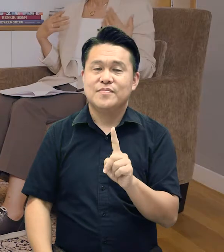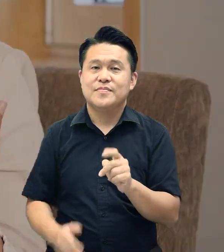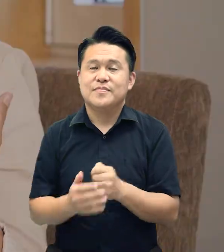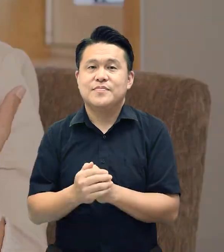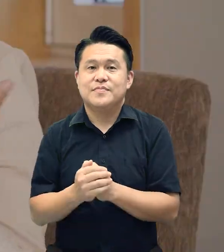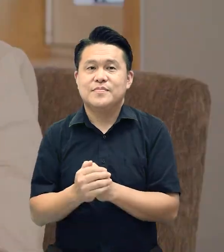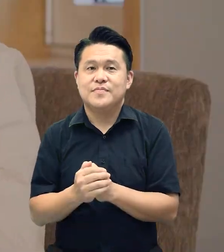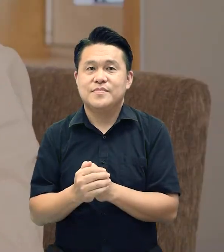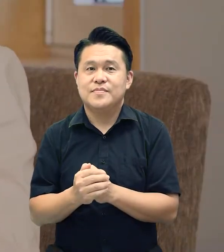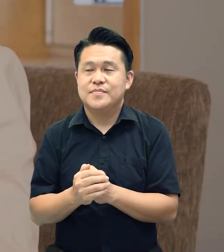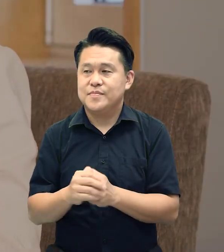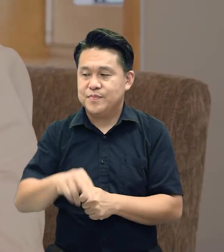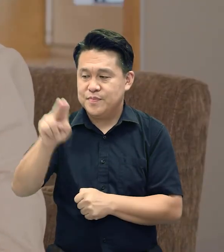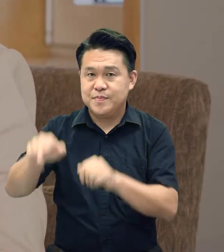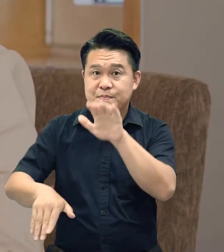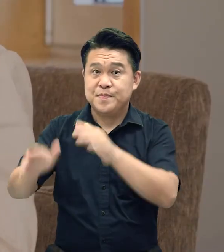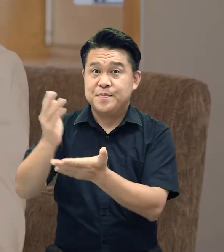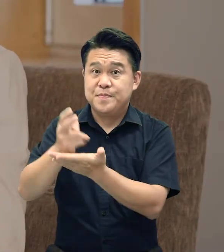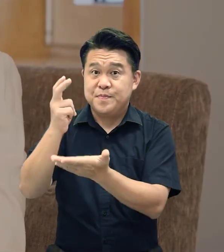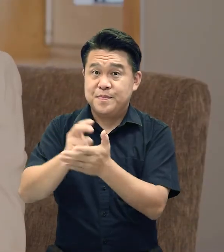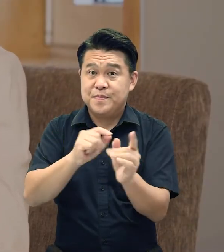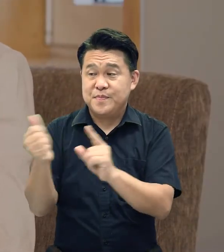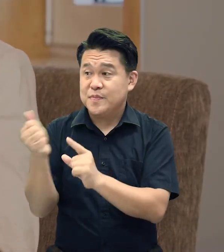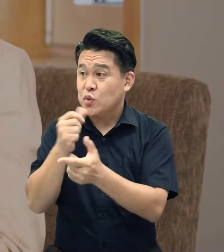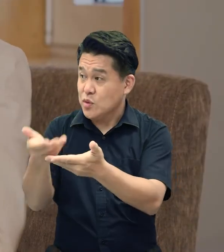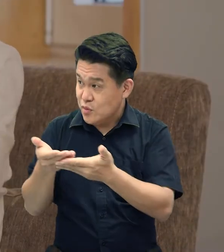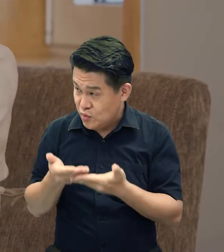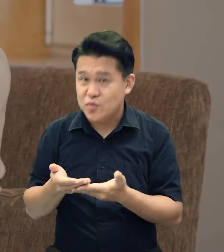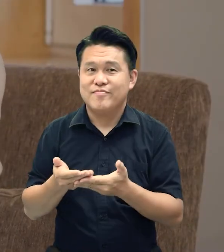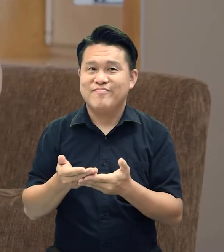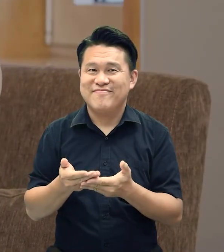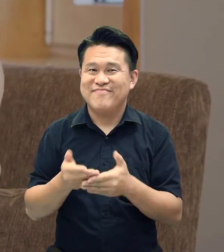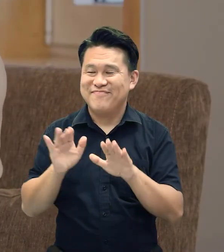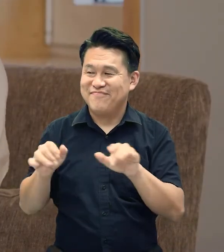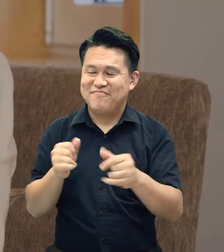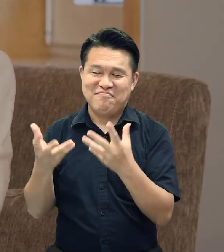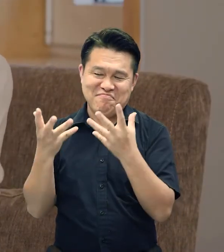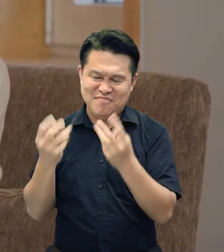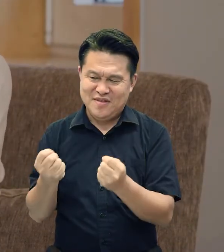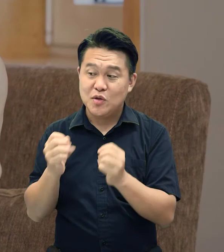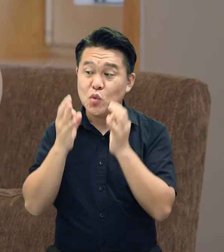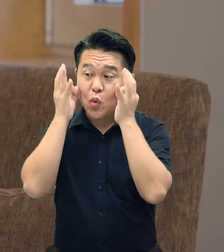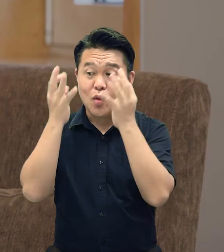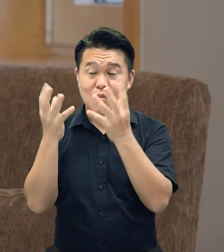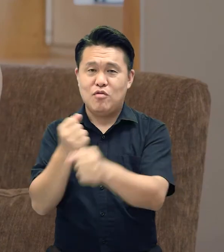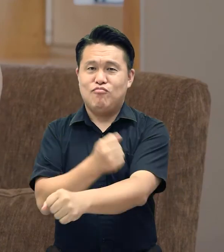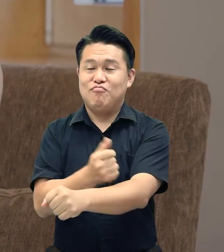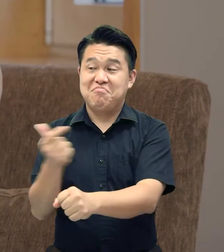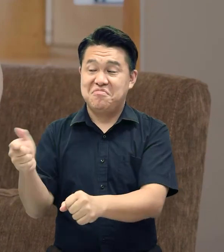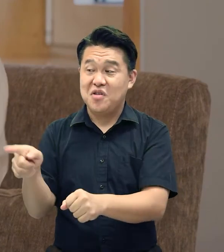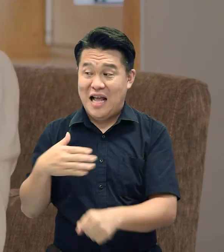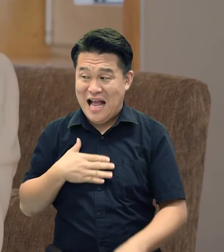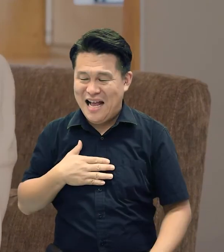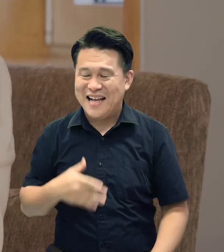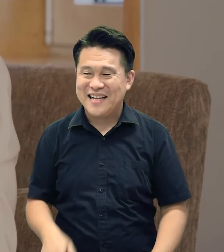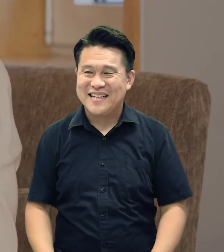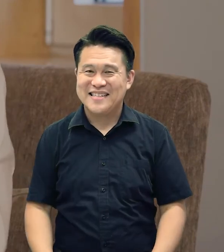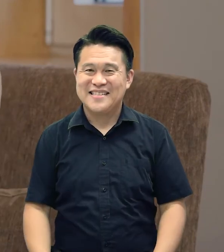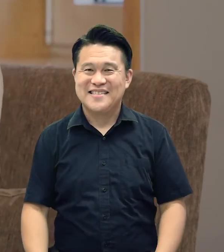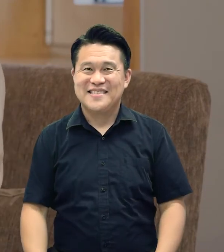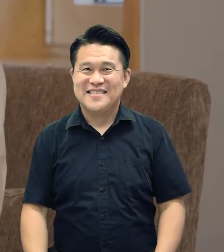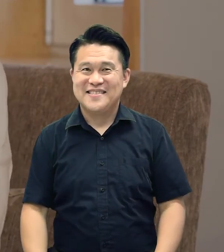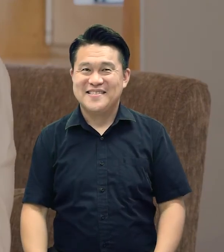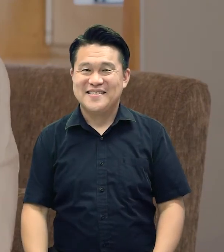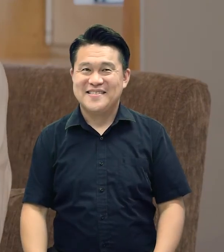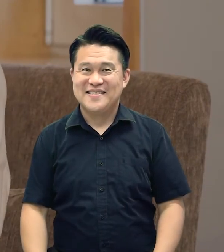also trying to show empathy and then trying to say your examples about how you achieve